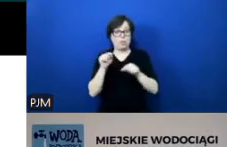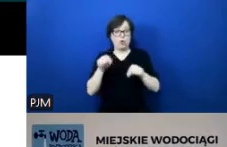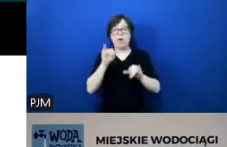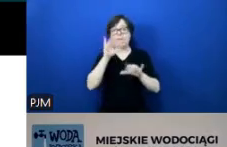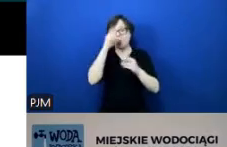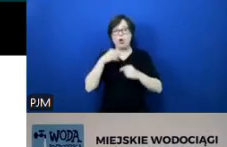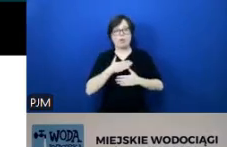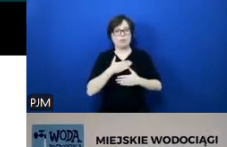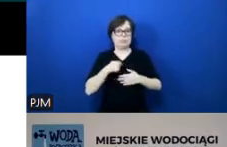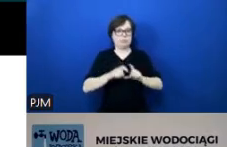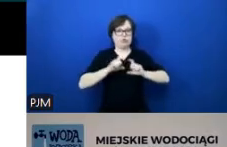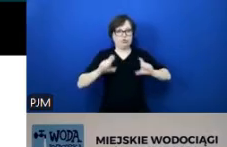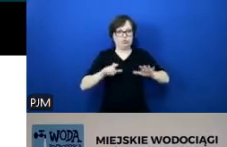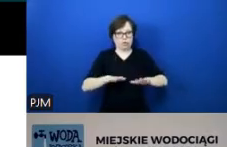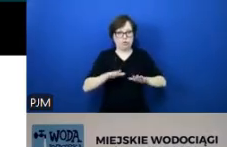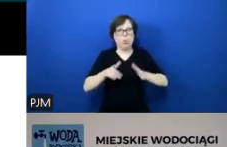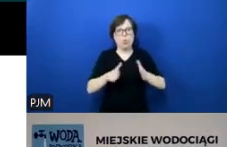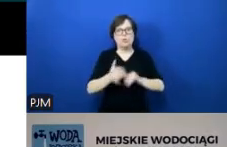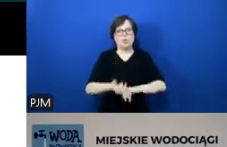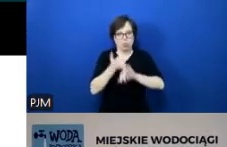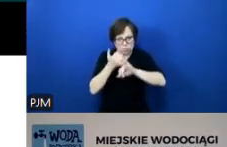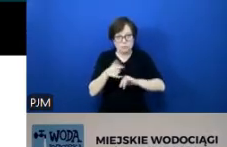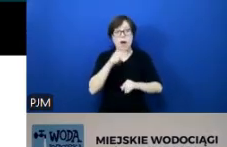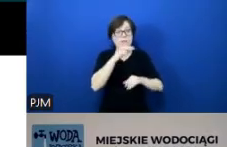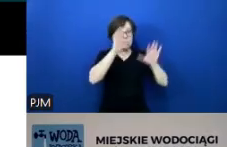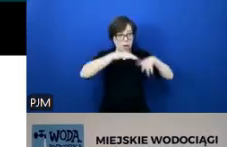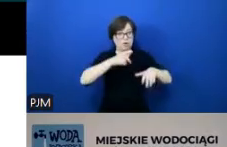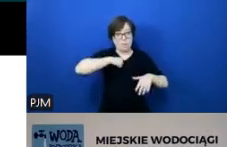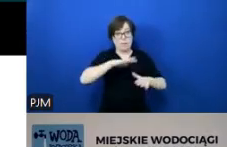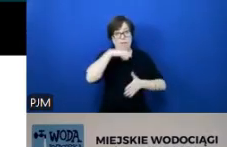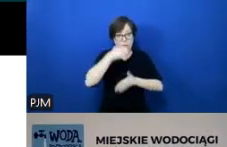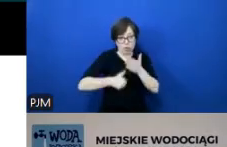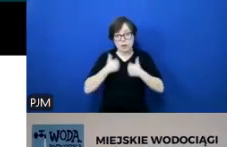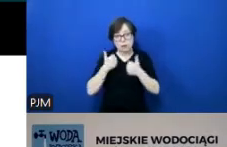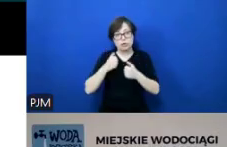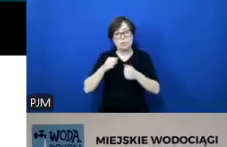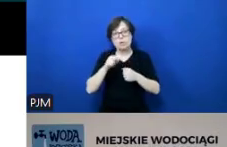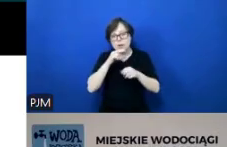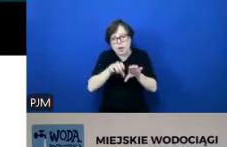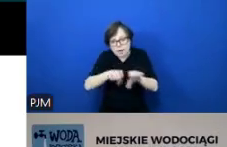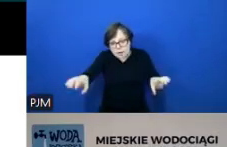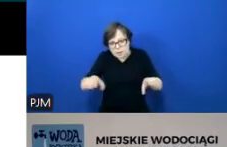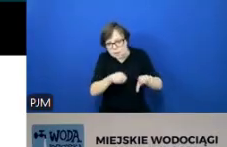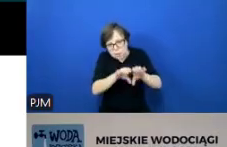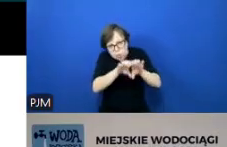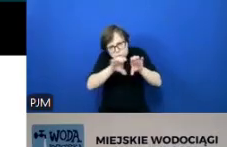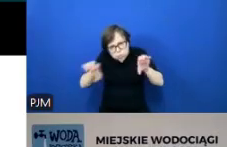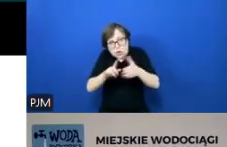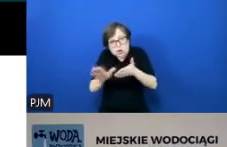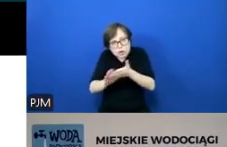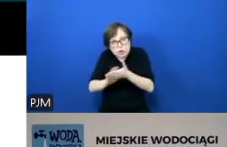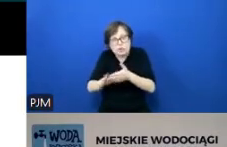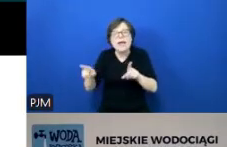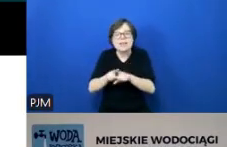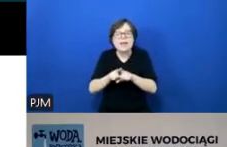and industry. This is our headquarters at Toruńska Street, where we are also going to use rainwater for cleaning